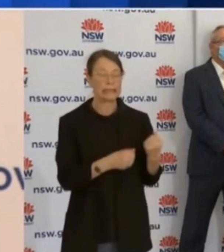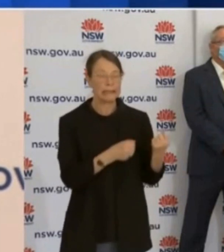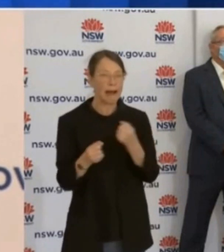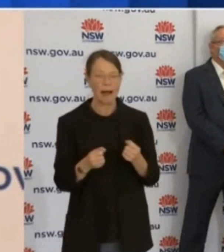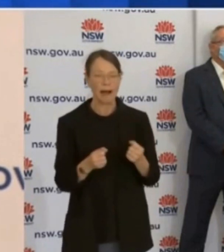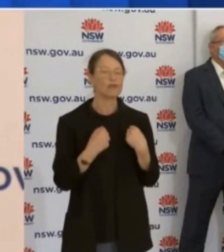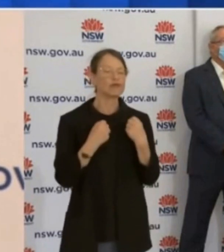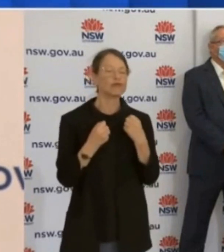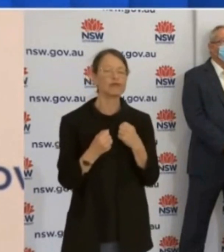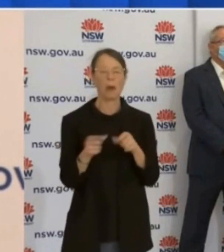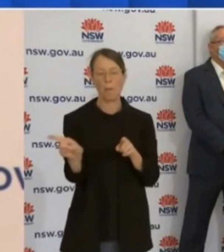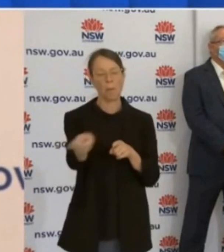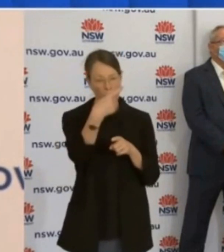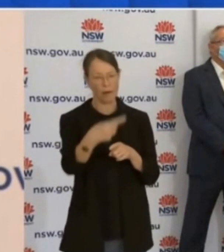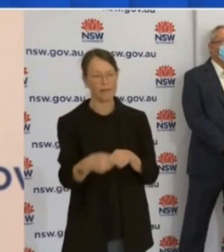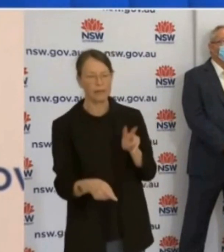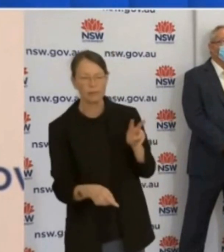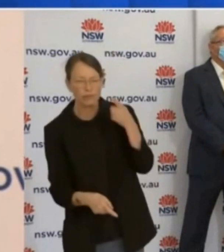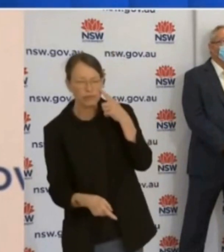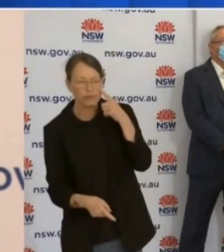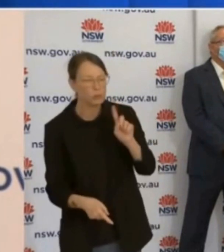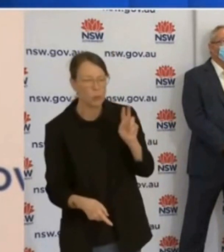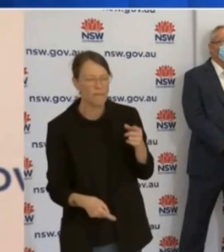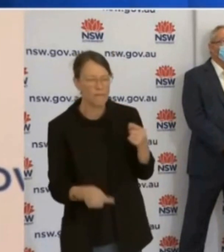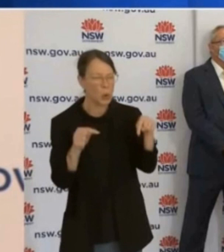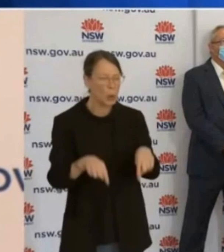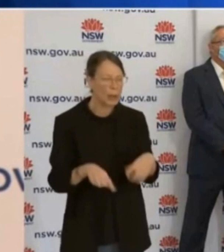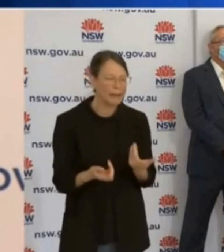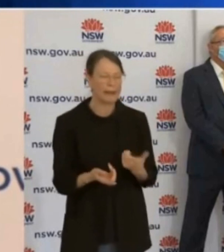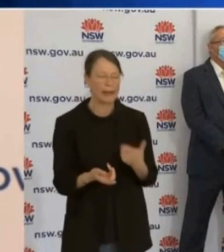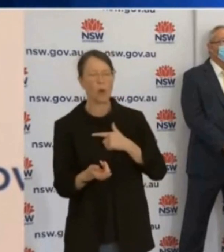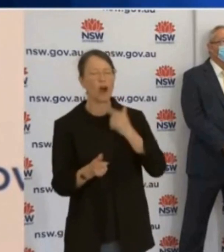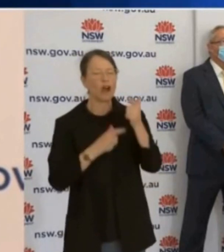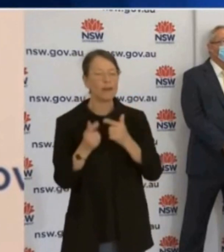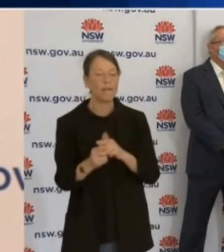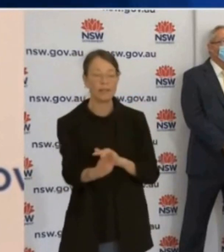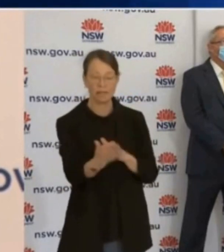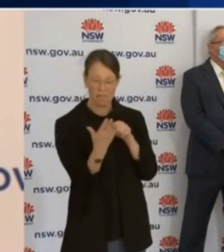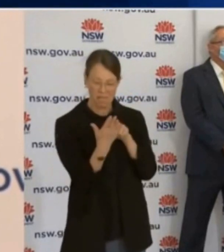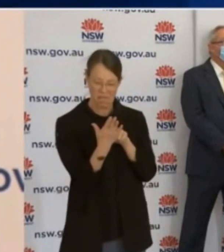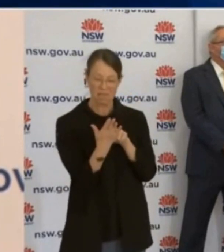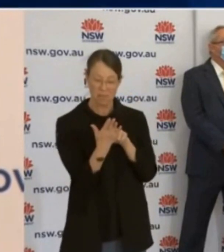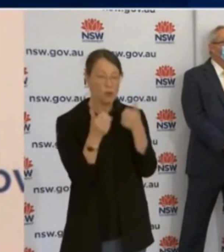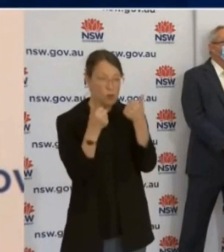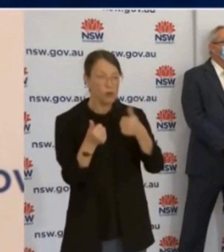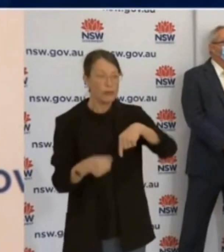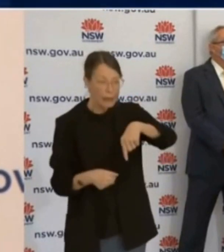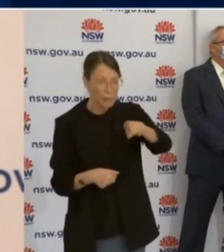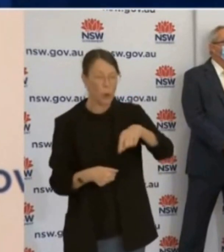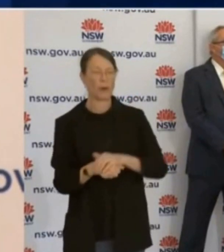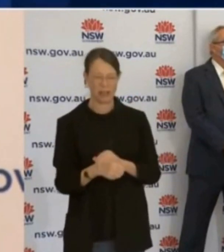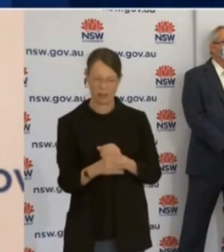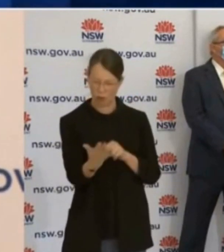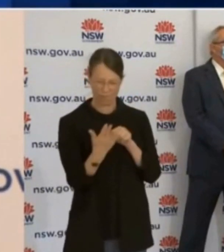over vehicles and making sure that they had a good and proper reason to travel. Some of those were turned around, some of those were issued with penalty